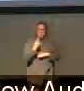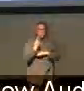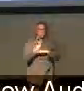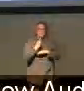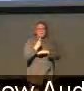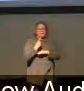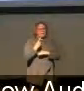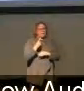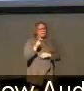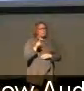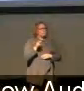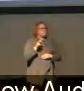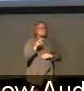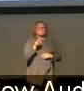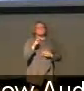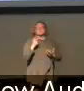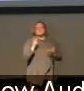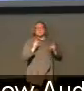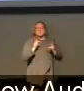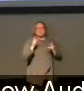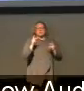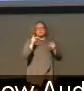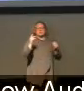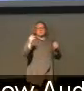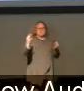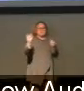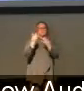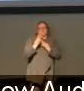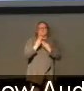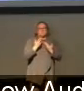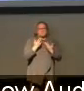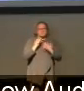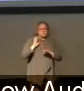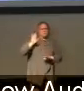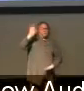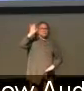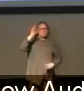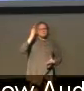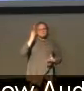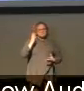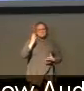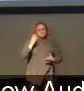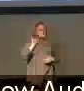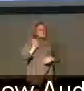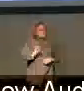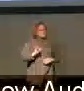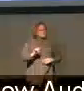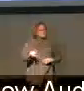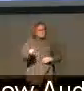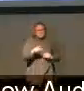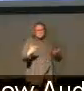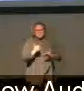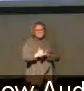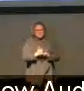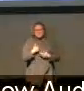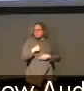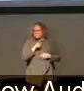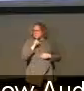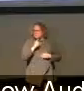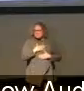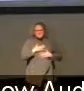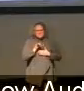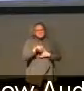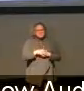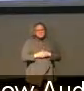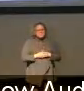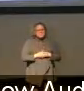hundreds of people come forward. So we realize that you are here to help, and we appreciate that. We